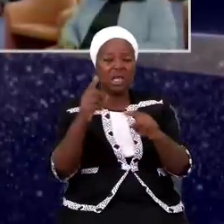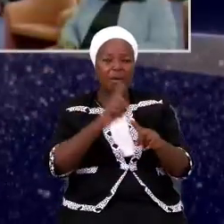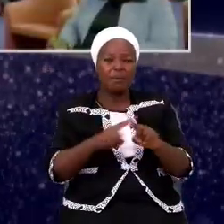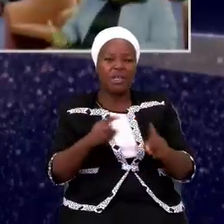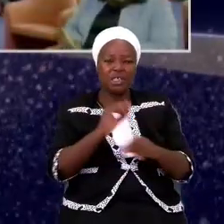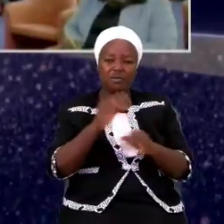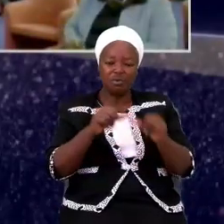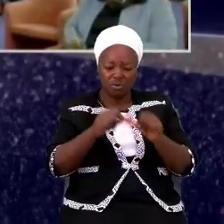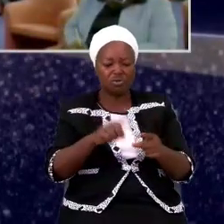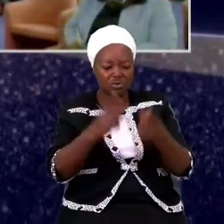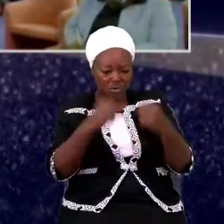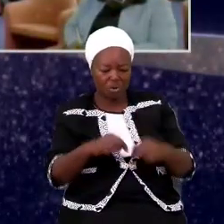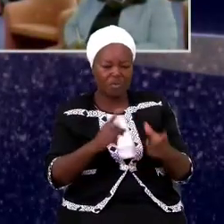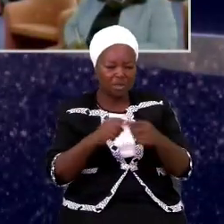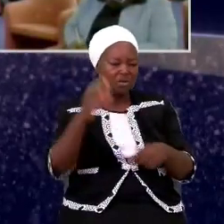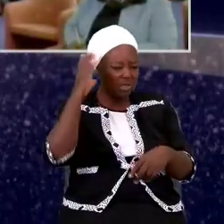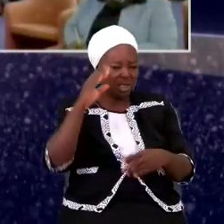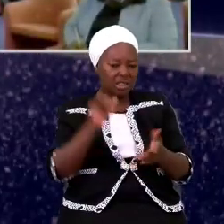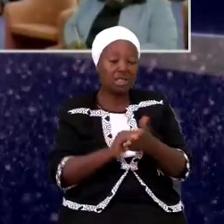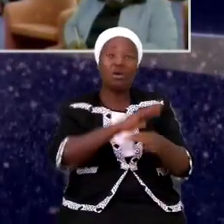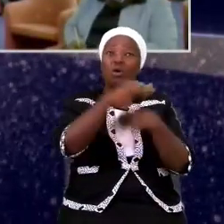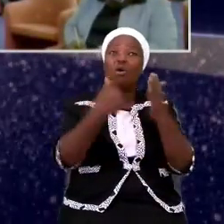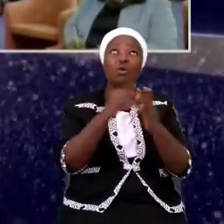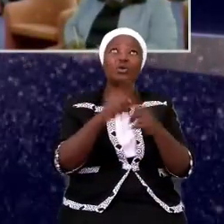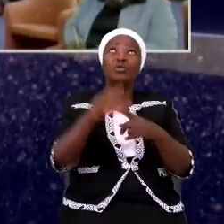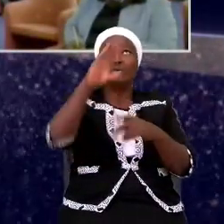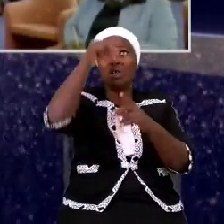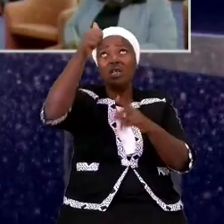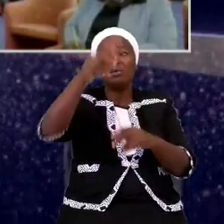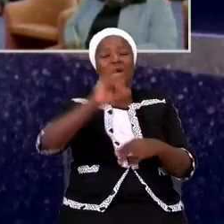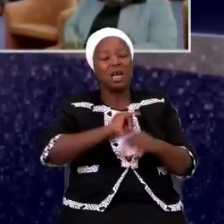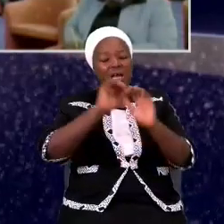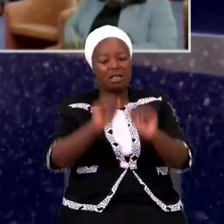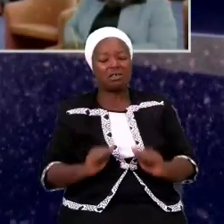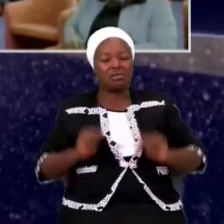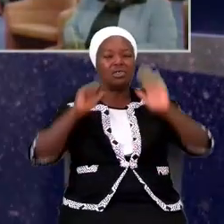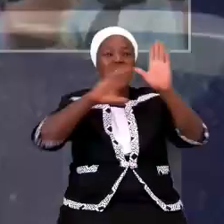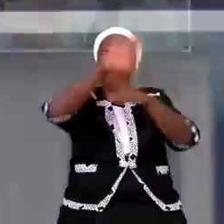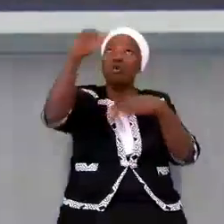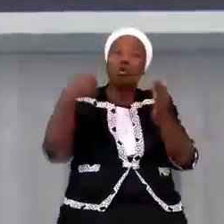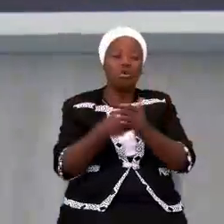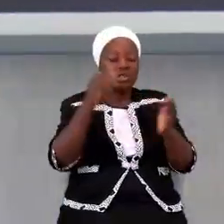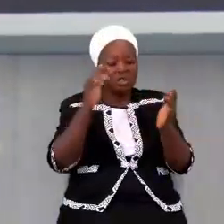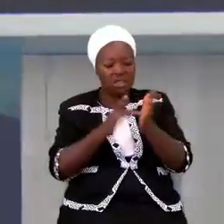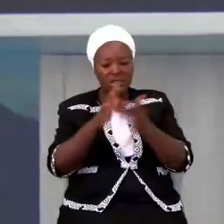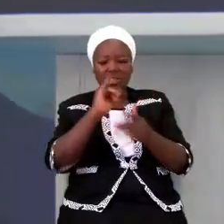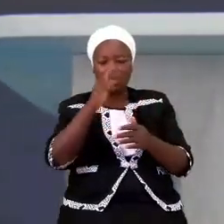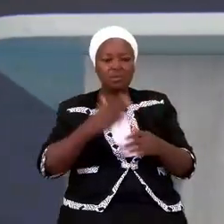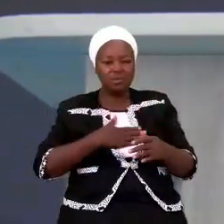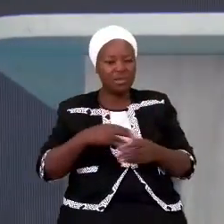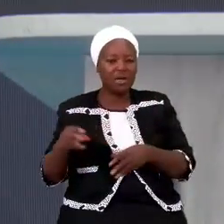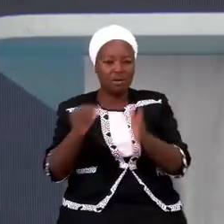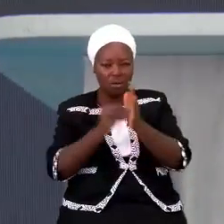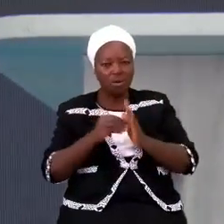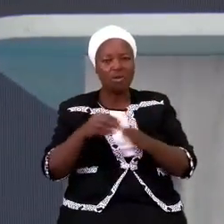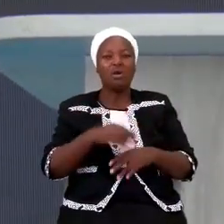Jesus is my portion forever. And when you sing that you consecrate all the things, all the joys and the